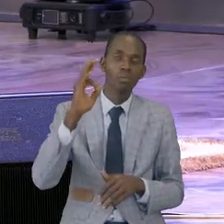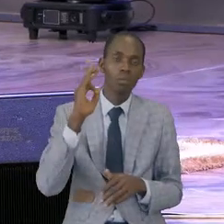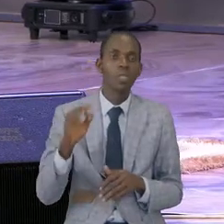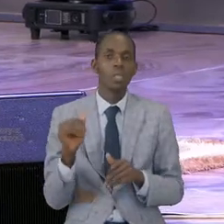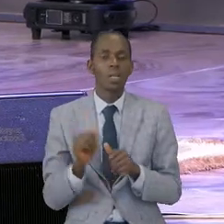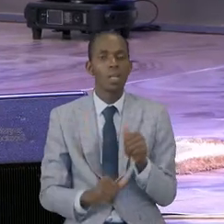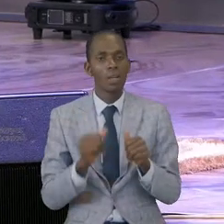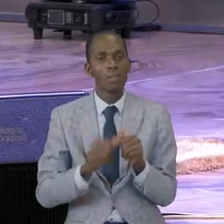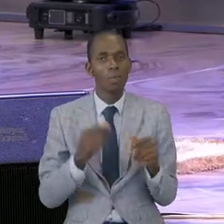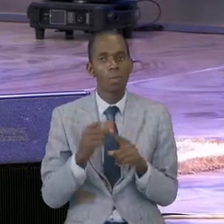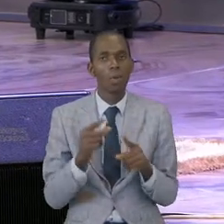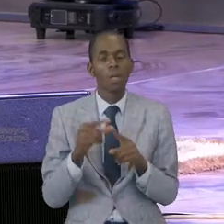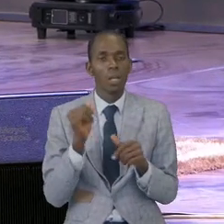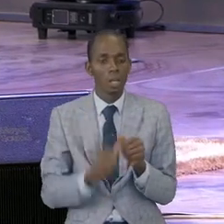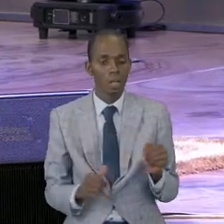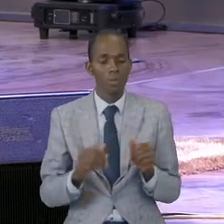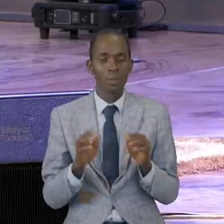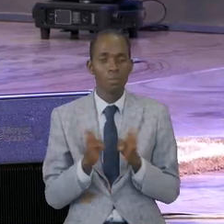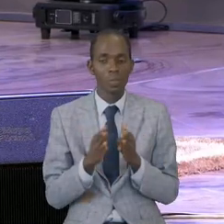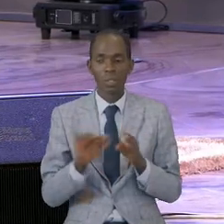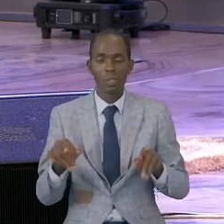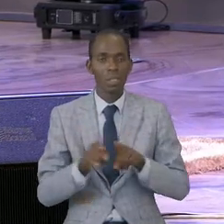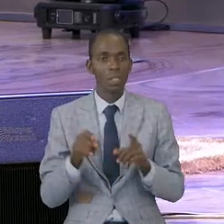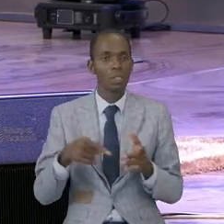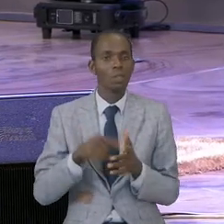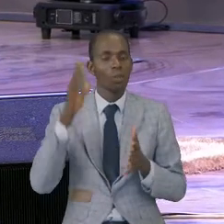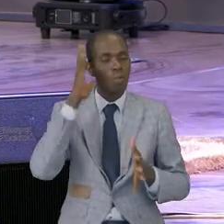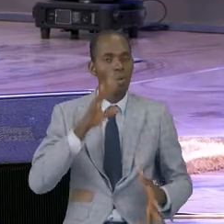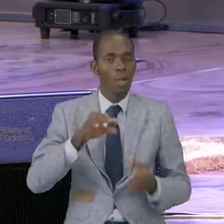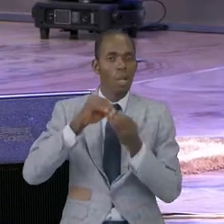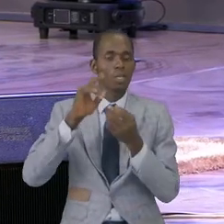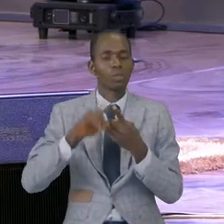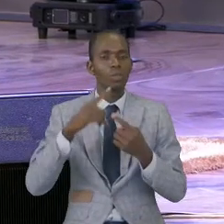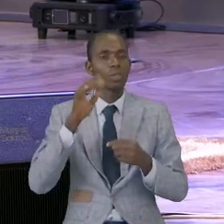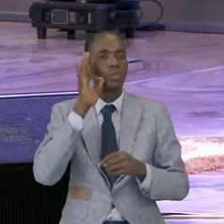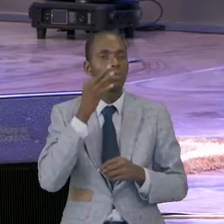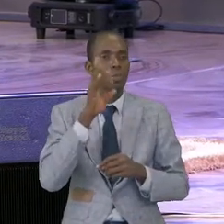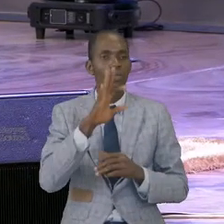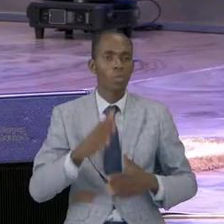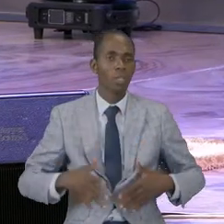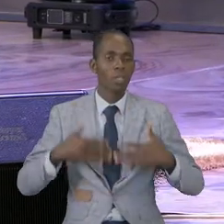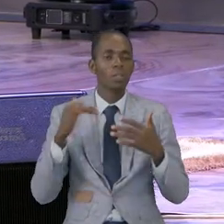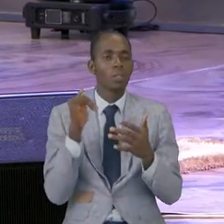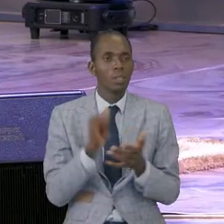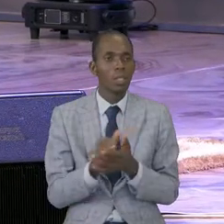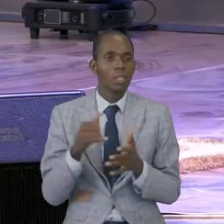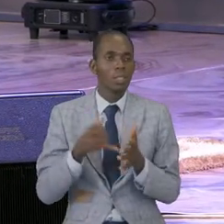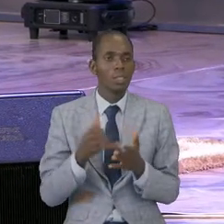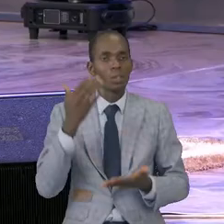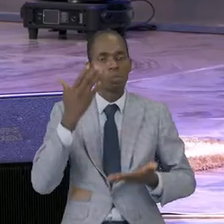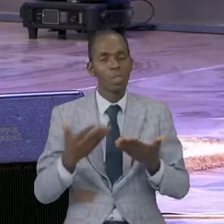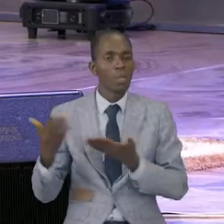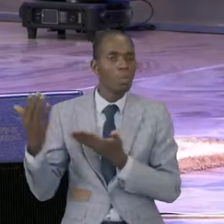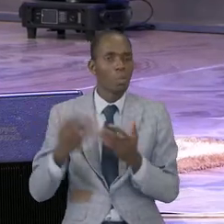every assembly like this will add to the fruit of your life, that each may bring